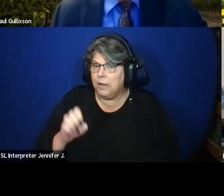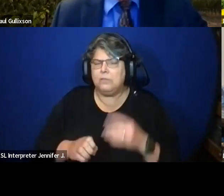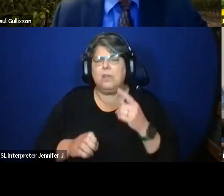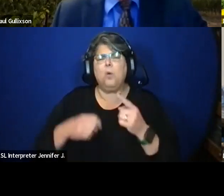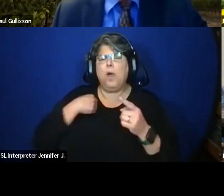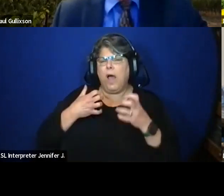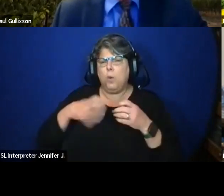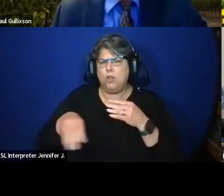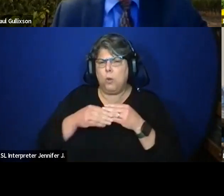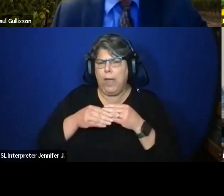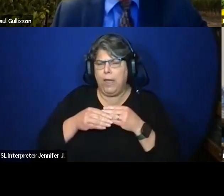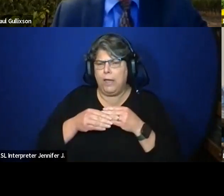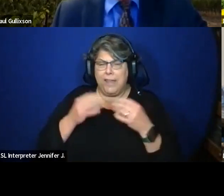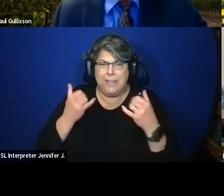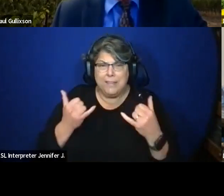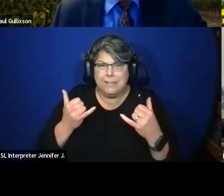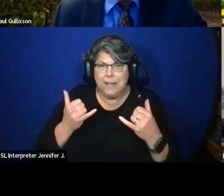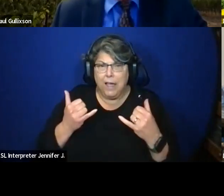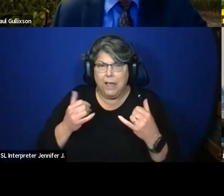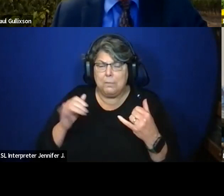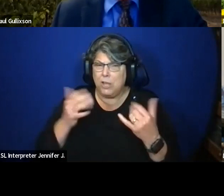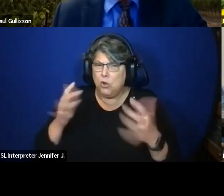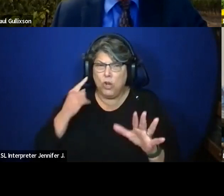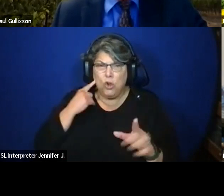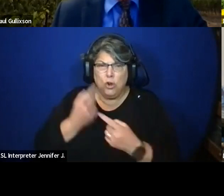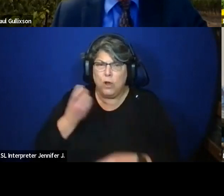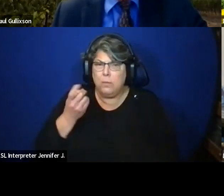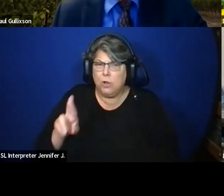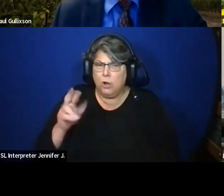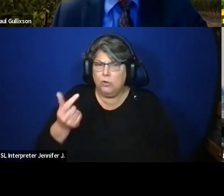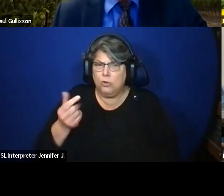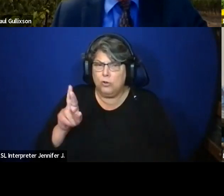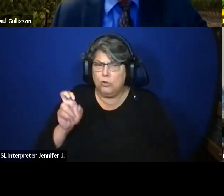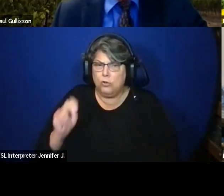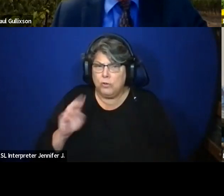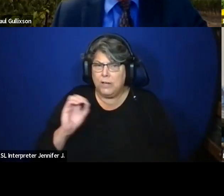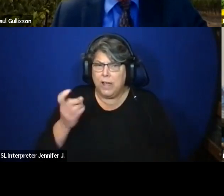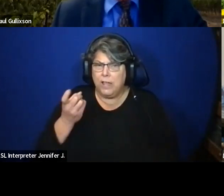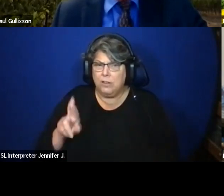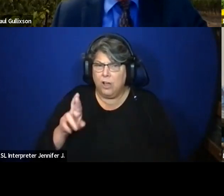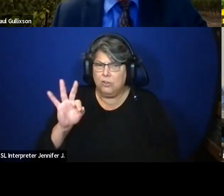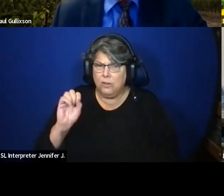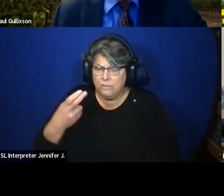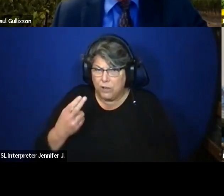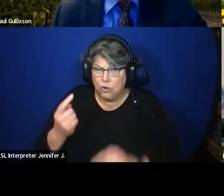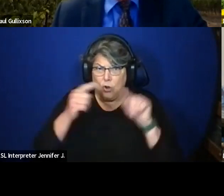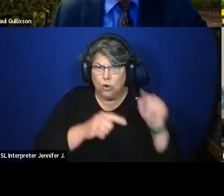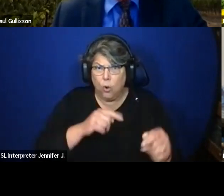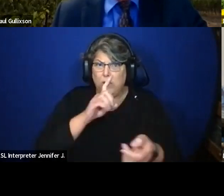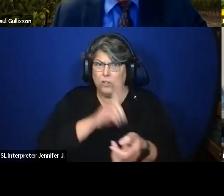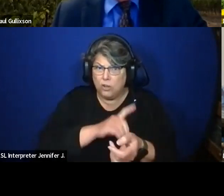going to add that, at this time, as you already heard from Dr. Green and Dr. Fish, there are long waits